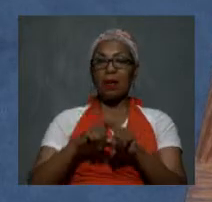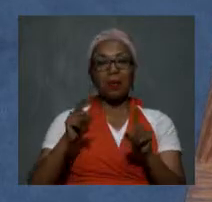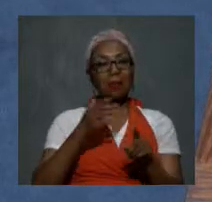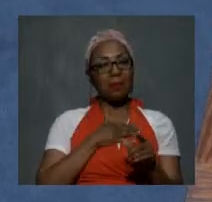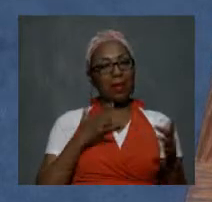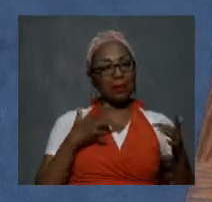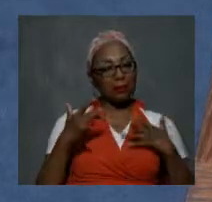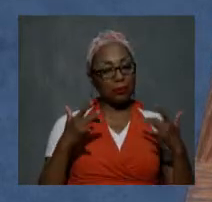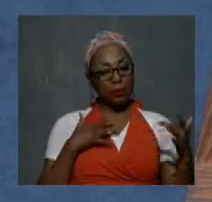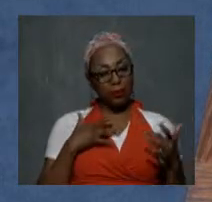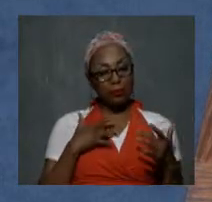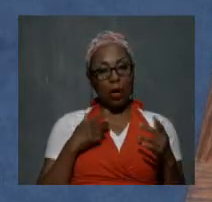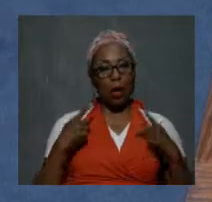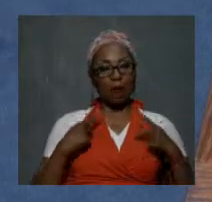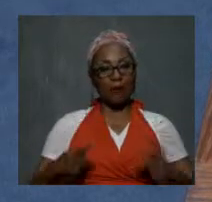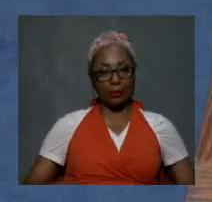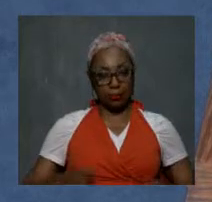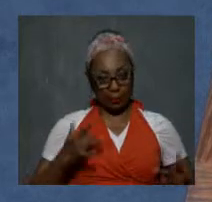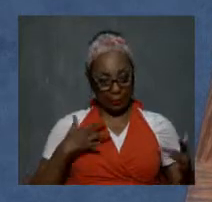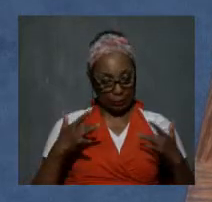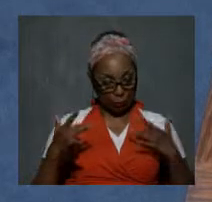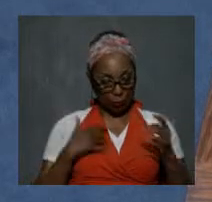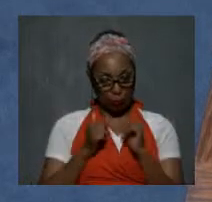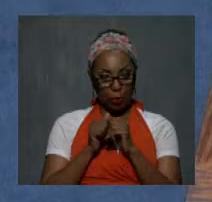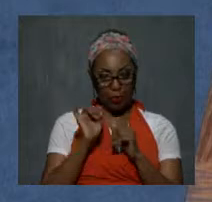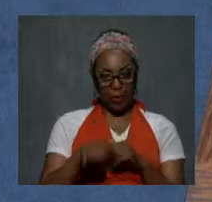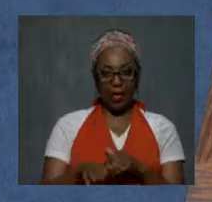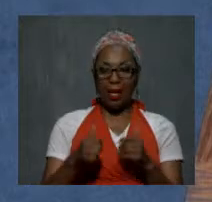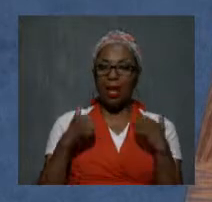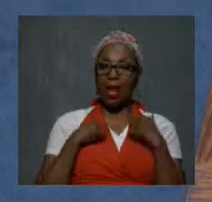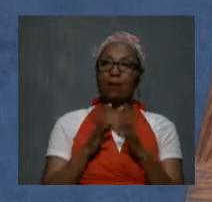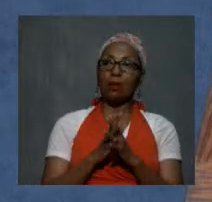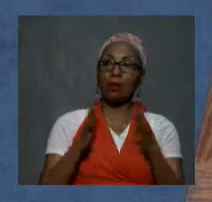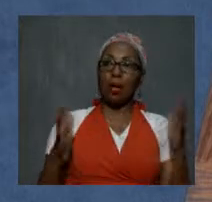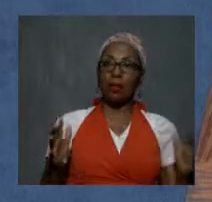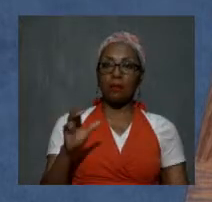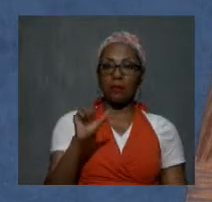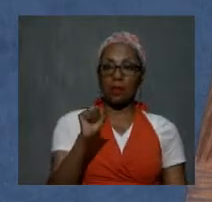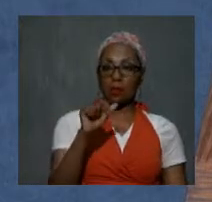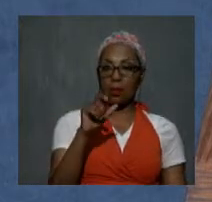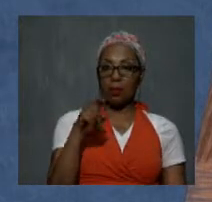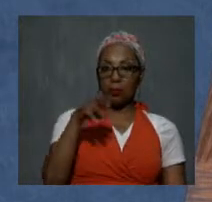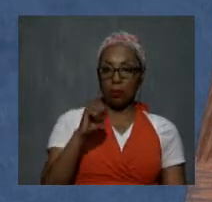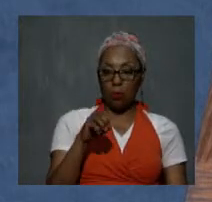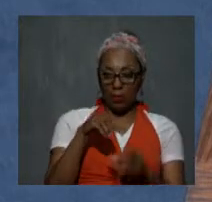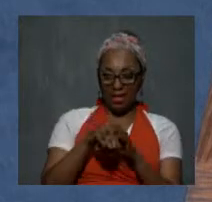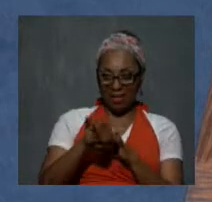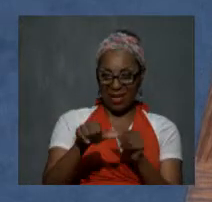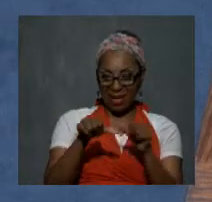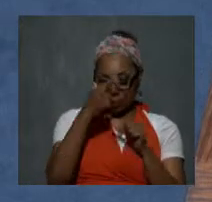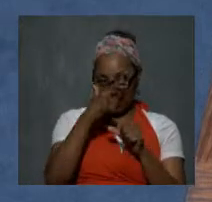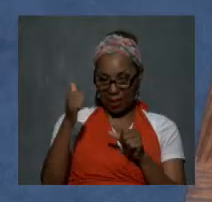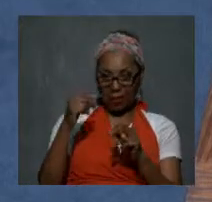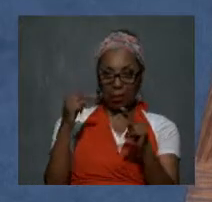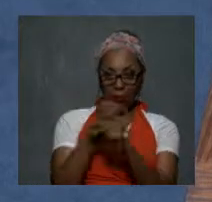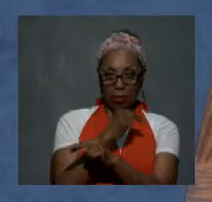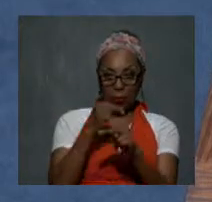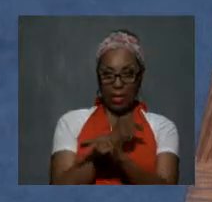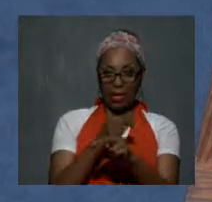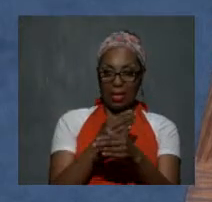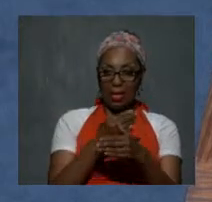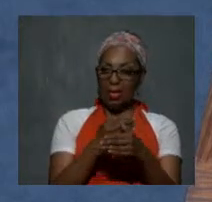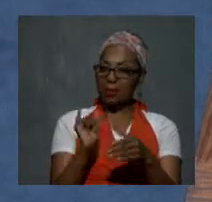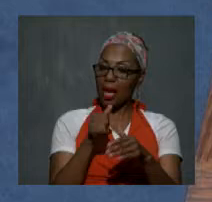concerns really that we have are physical concerns with that. There's a lot of cross slope in that area, because the freeway, as you know, goes